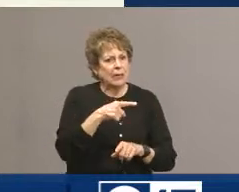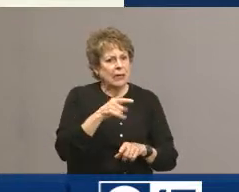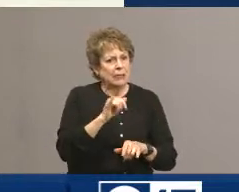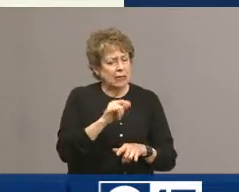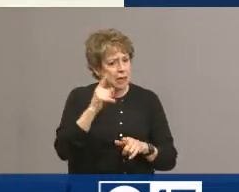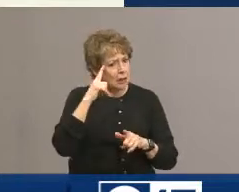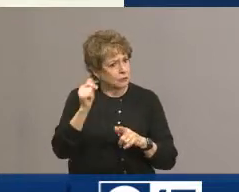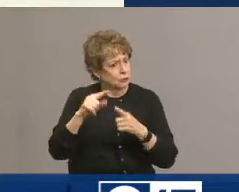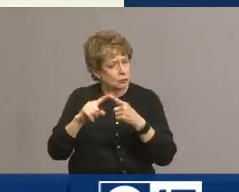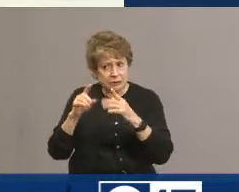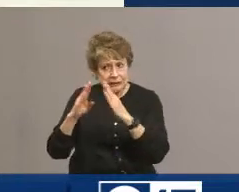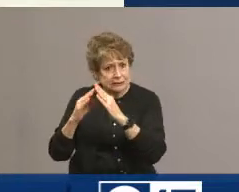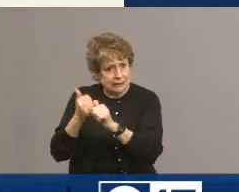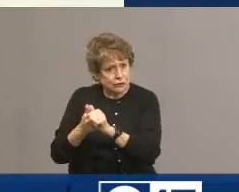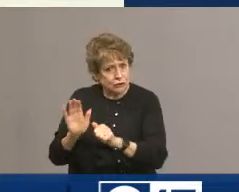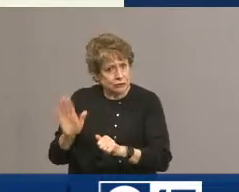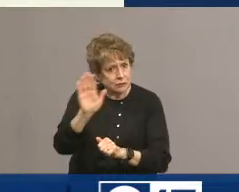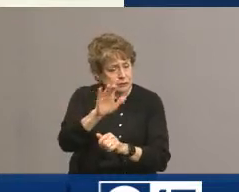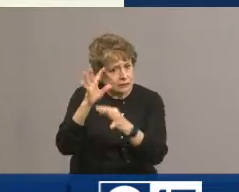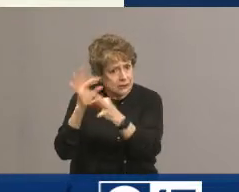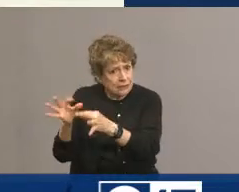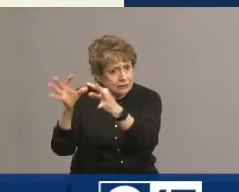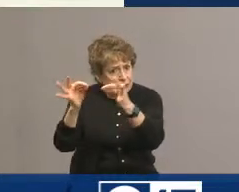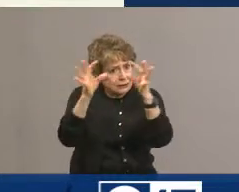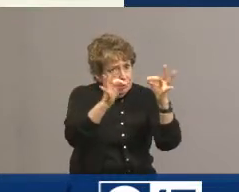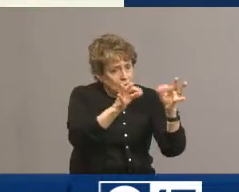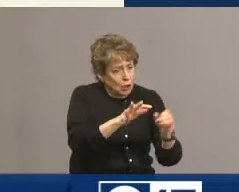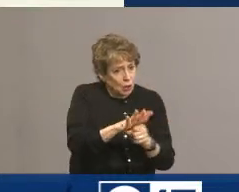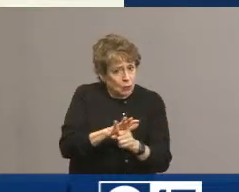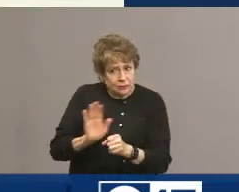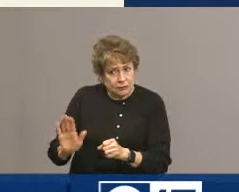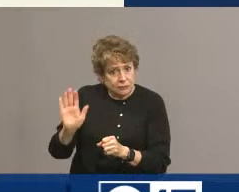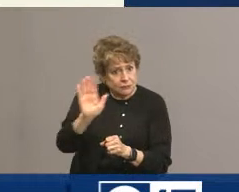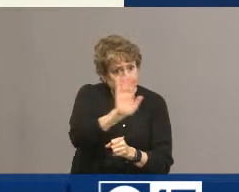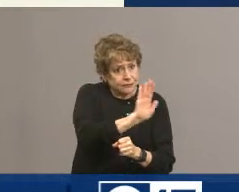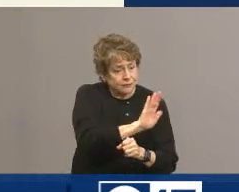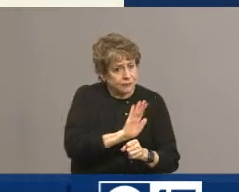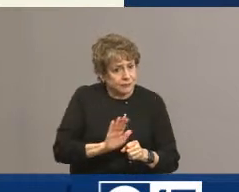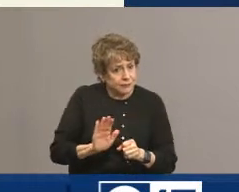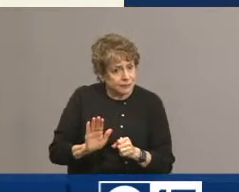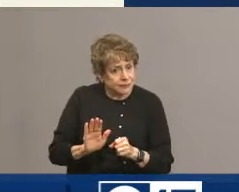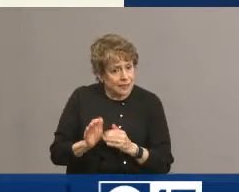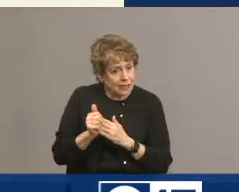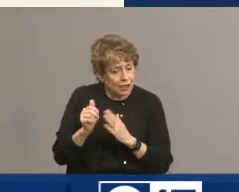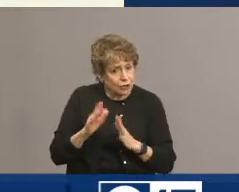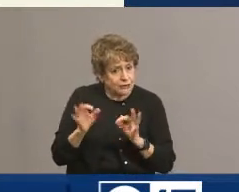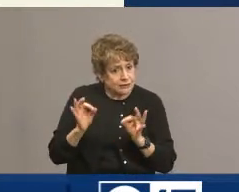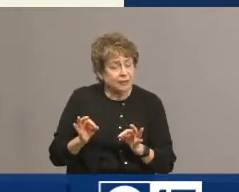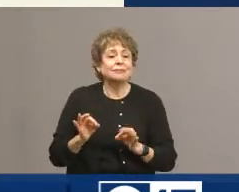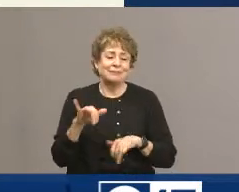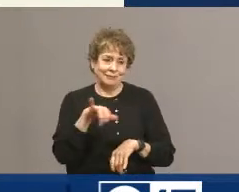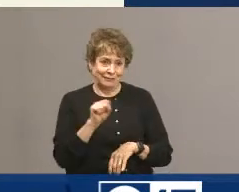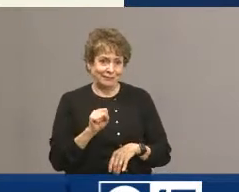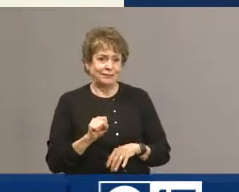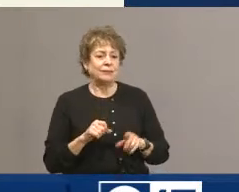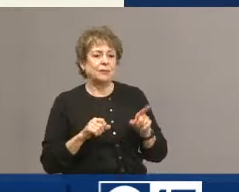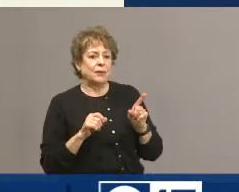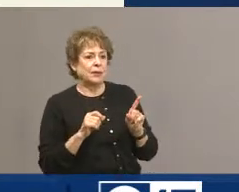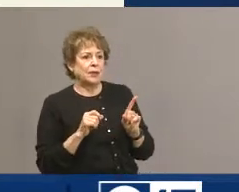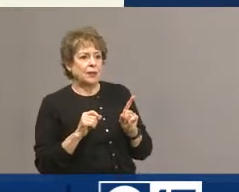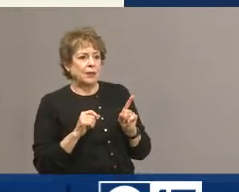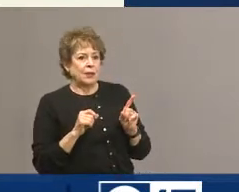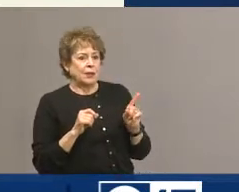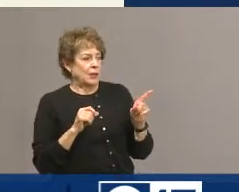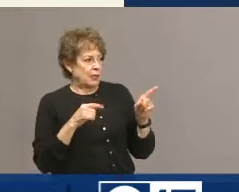any. Up to them, although the Department of Liquor and Licenses, of course, will be doing